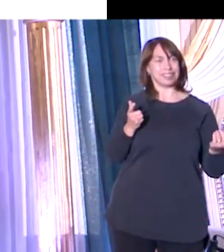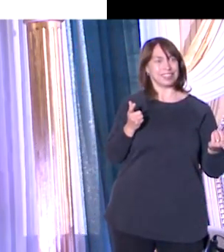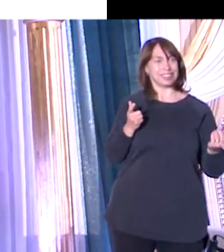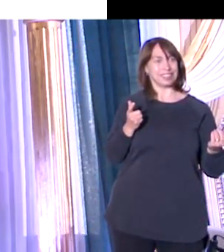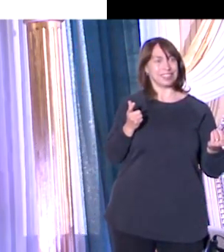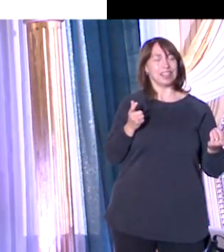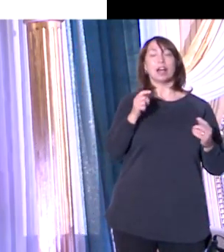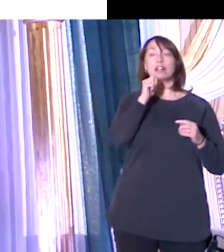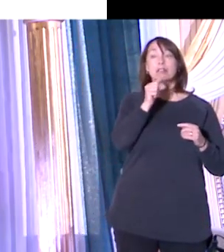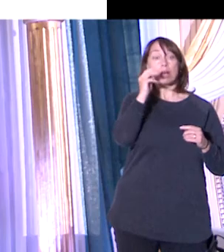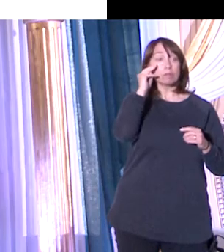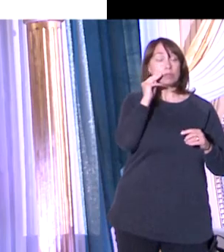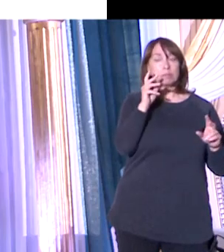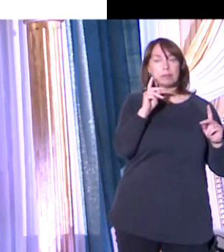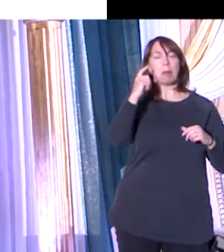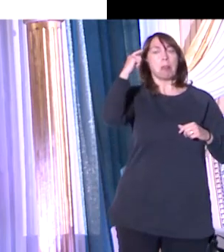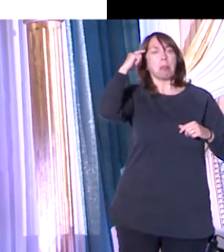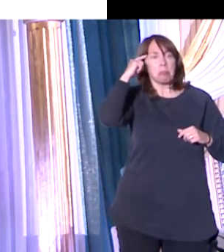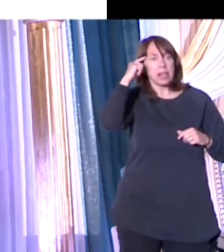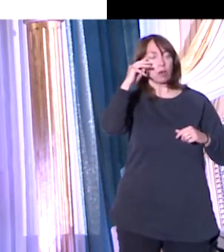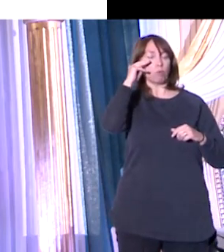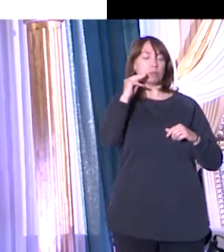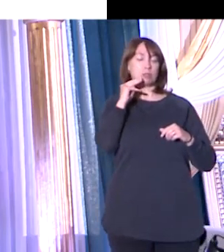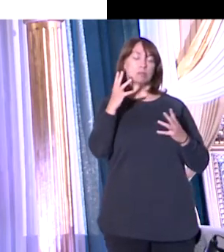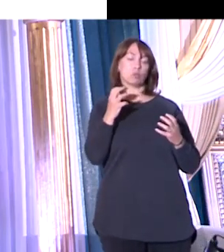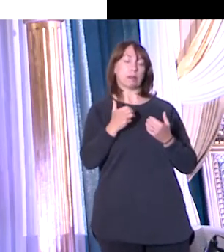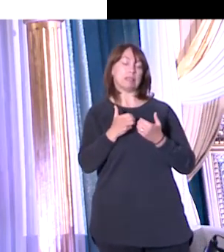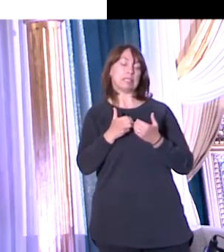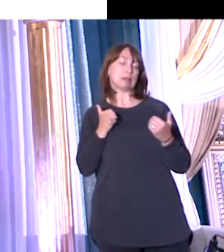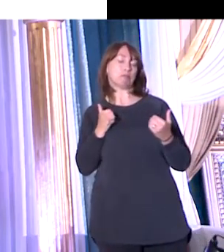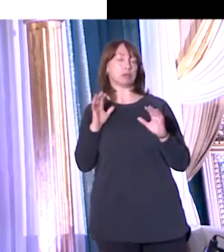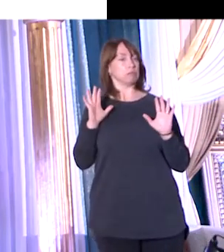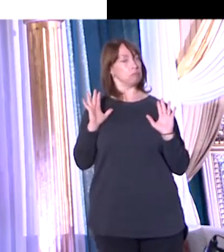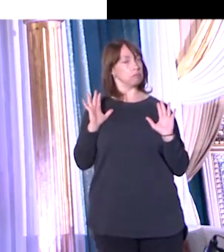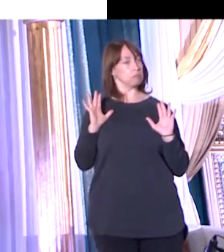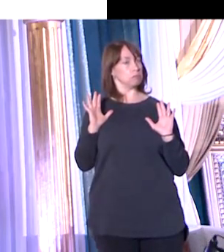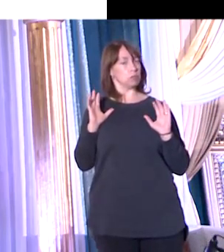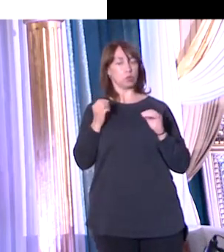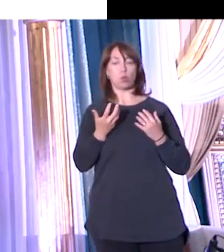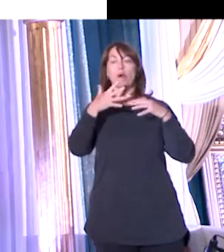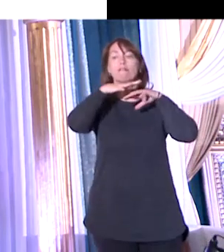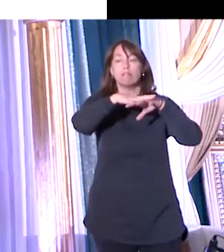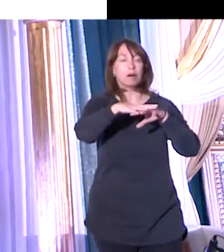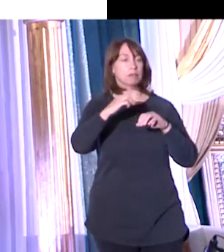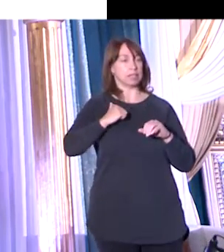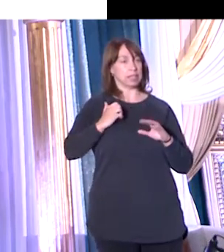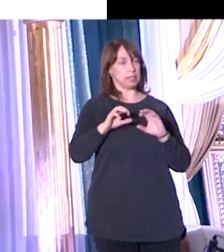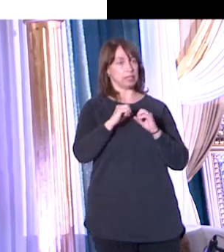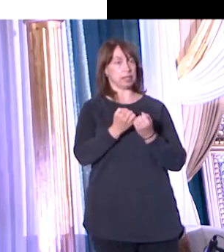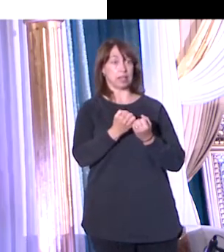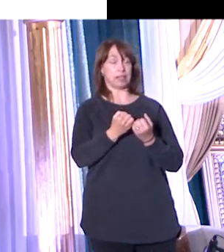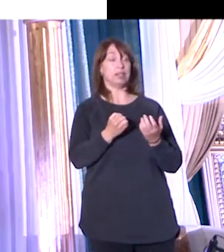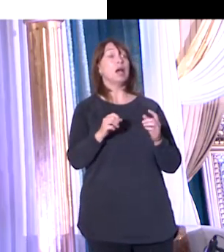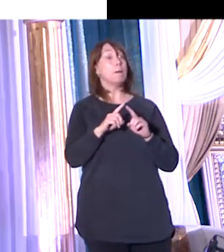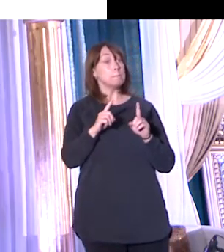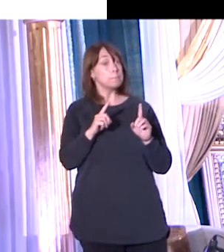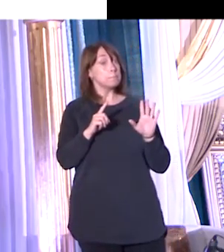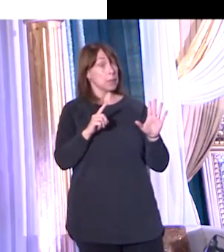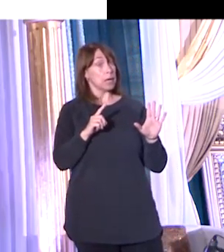perception. When we put the same question to non-Muslims, the answer was quite